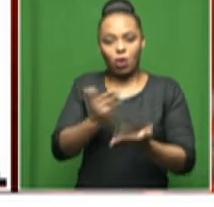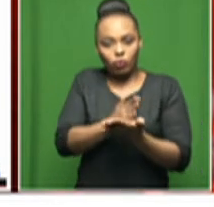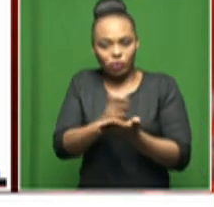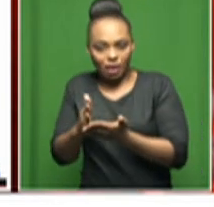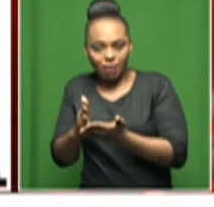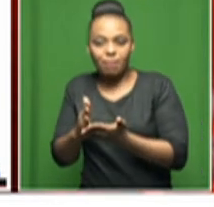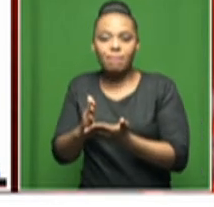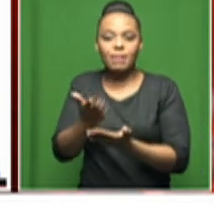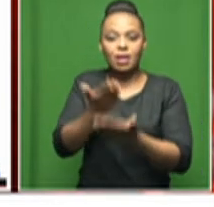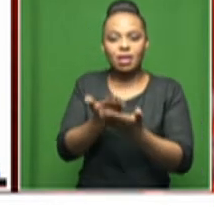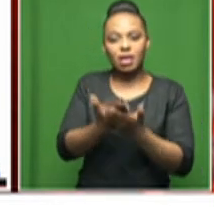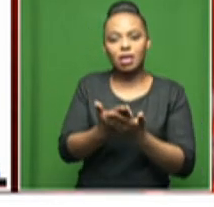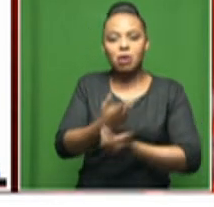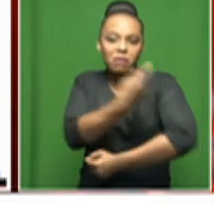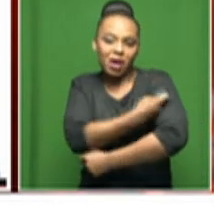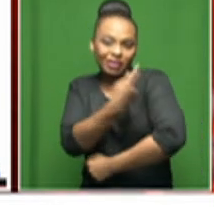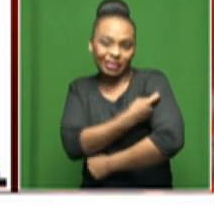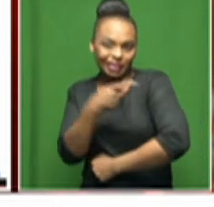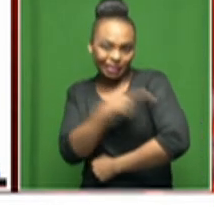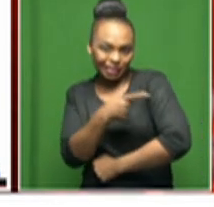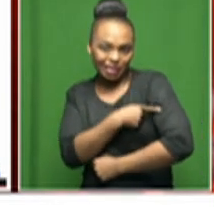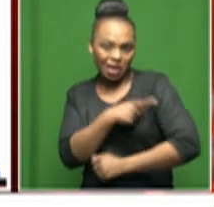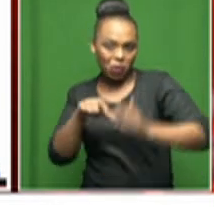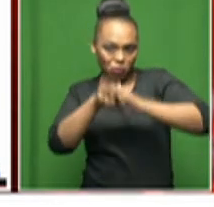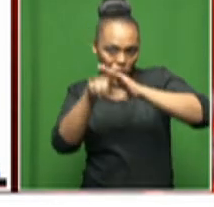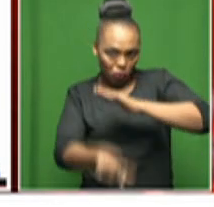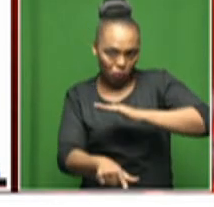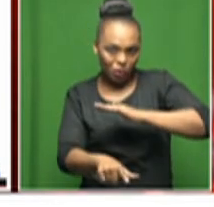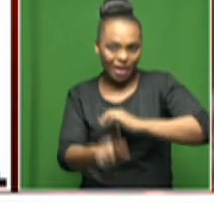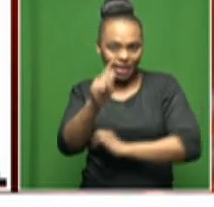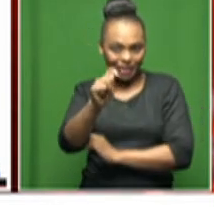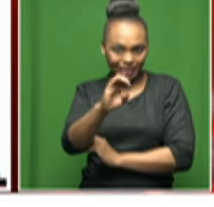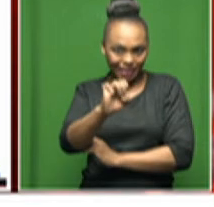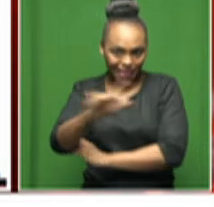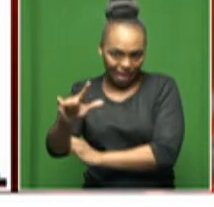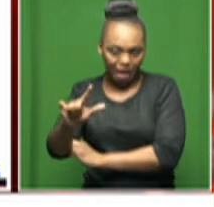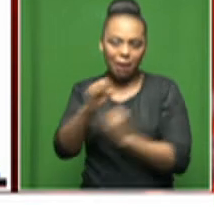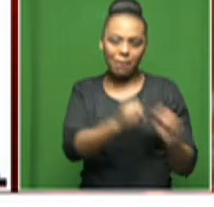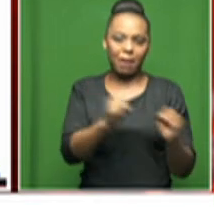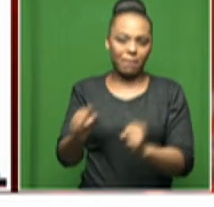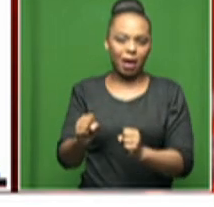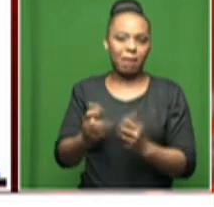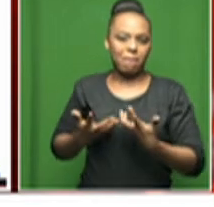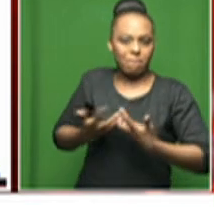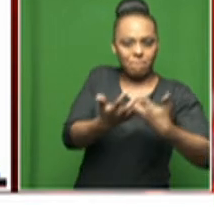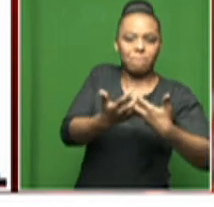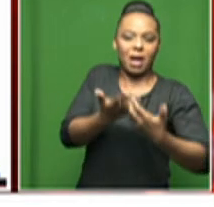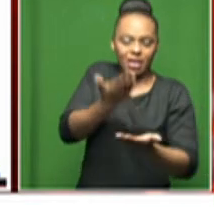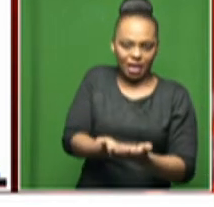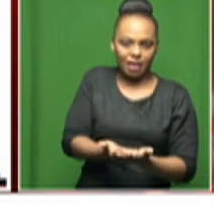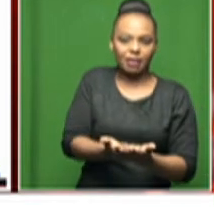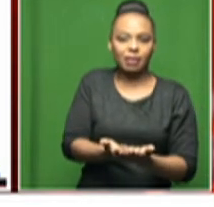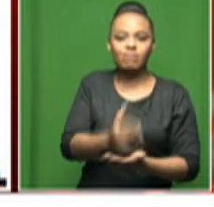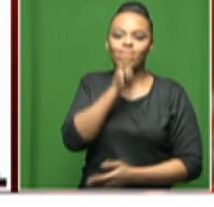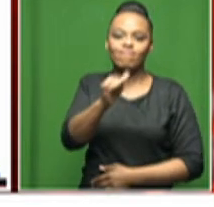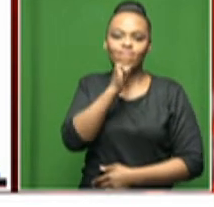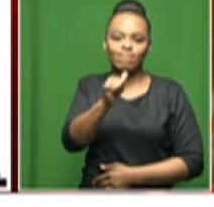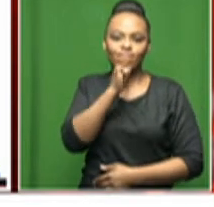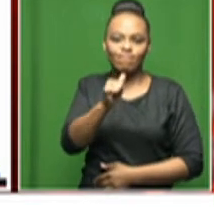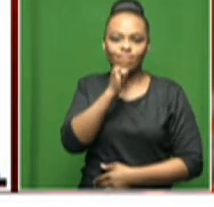vaccine, we believe that those T cell responses will still remain intact, despite the mutations